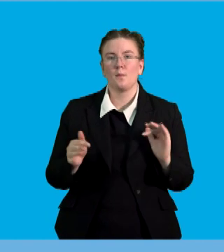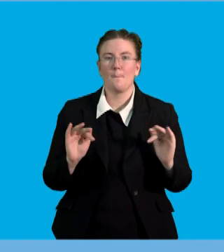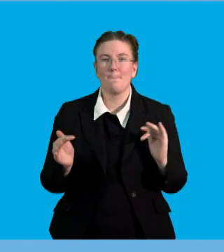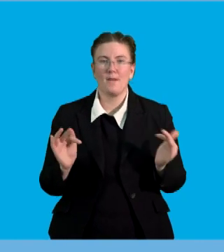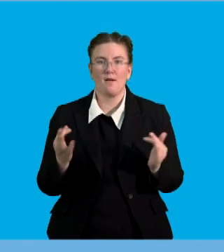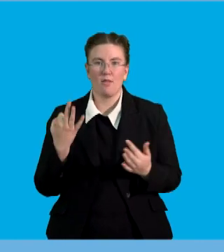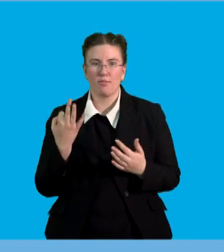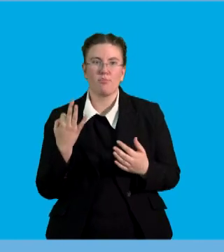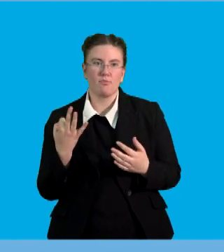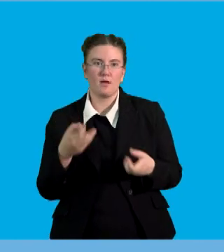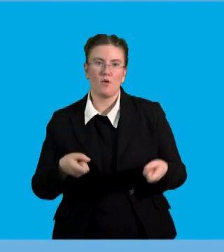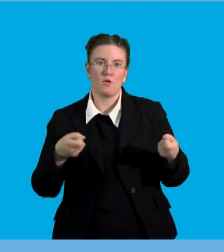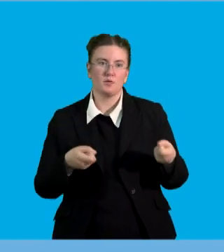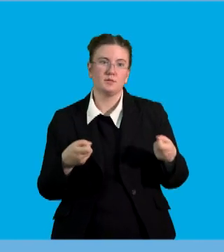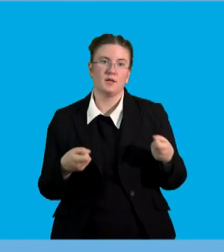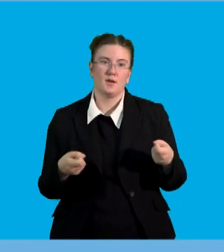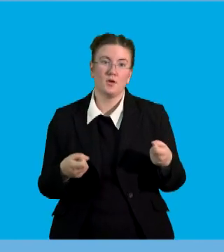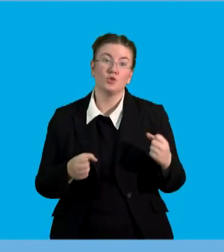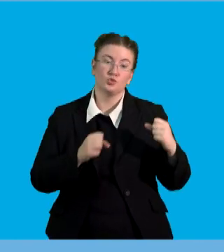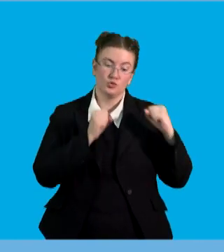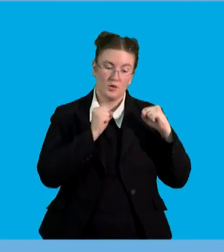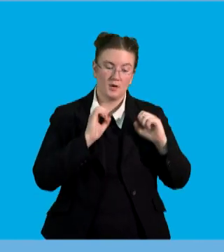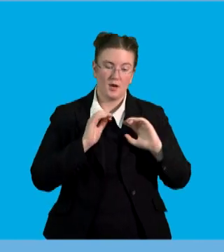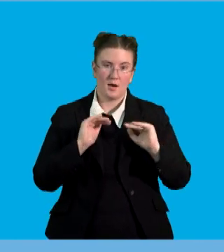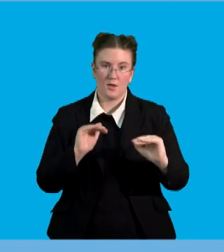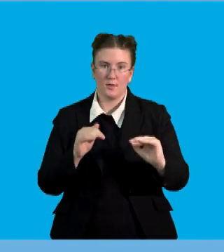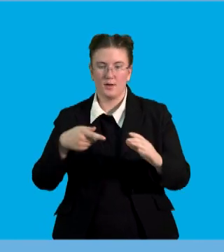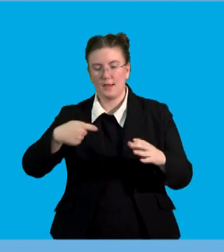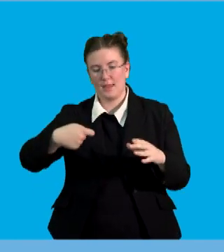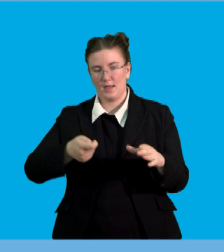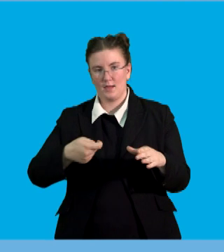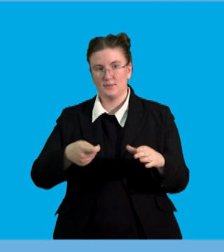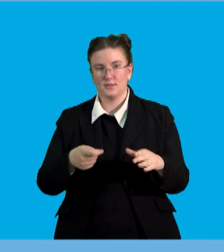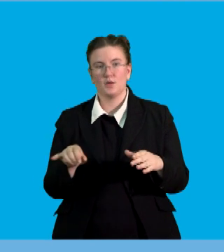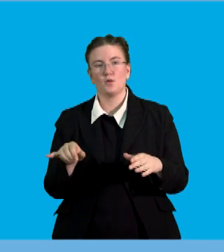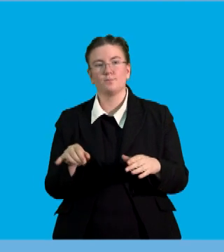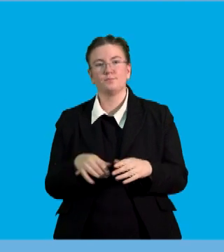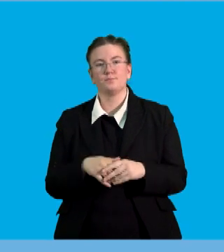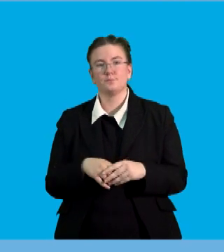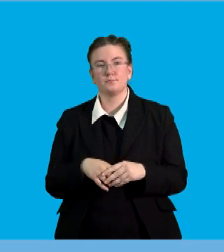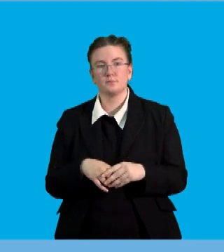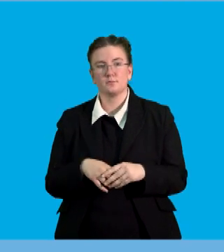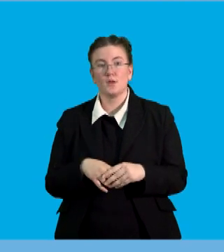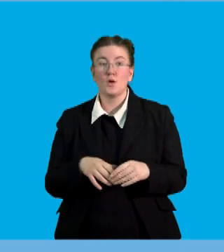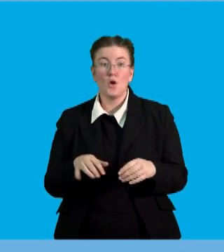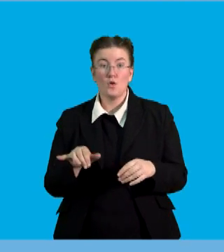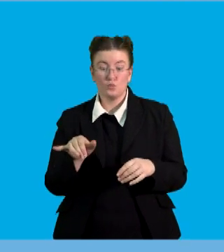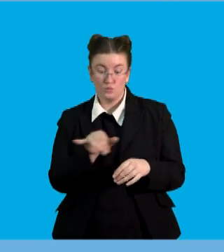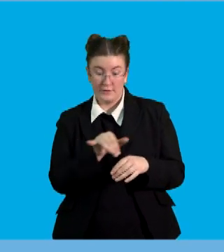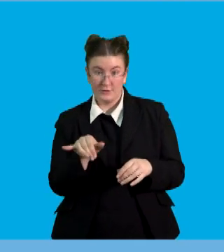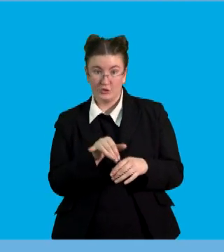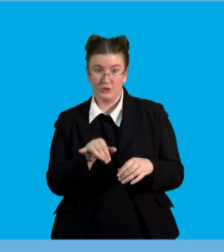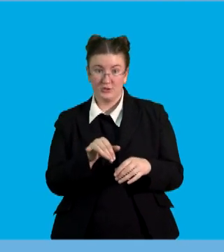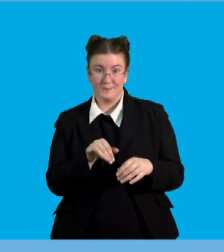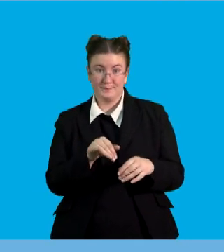Again, we are comparing the 3 identical containers below. We have the solid, liquid, and gas. Question is, which state has the